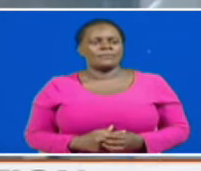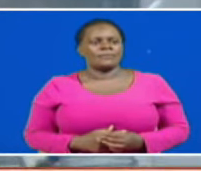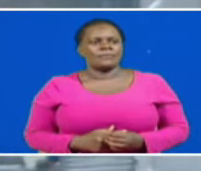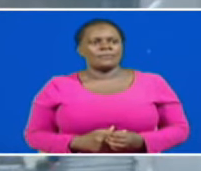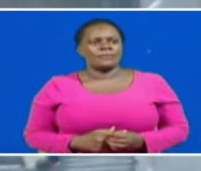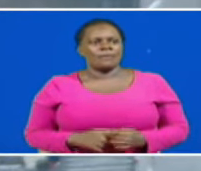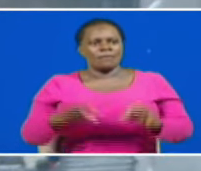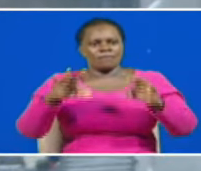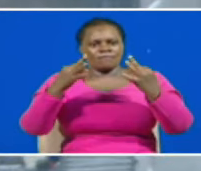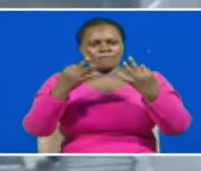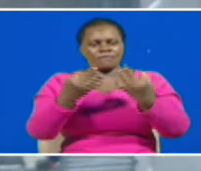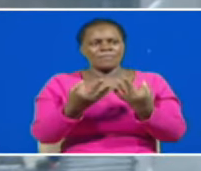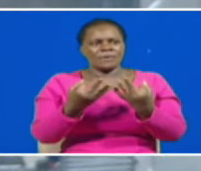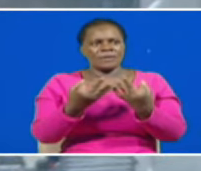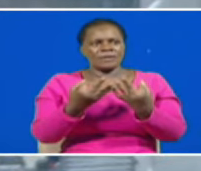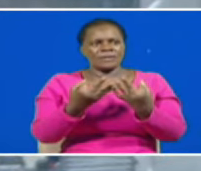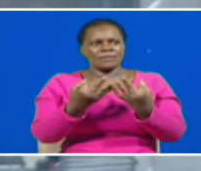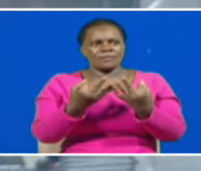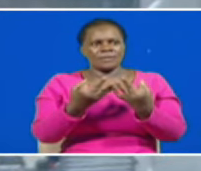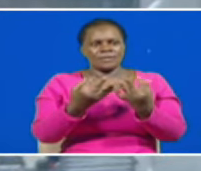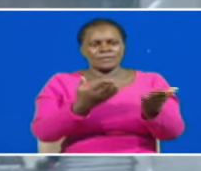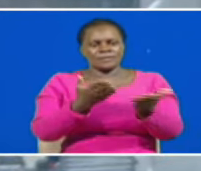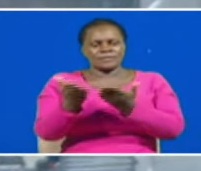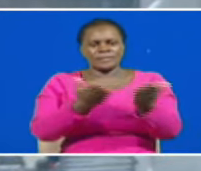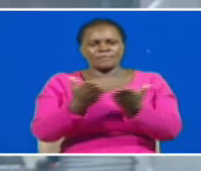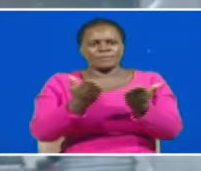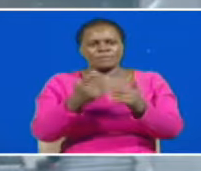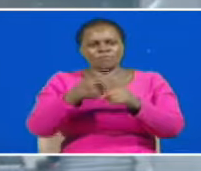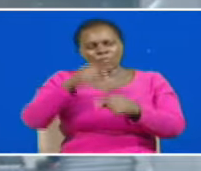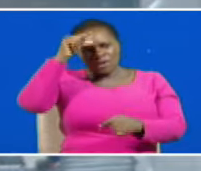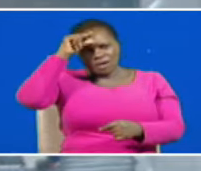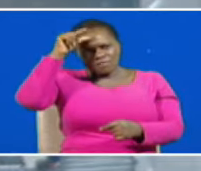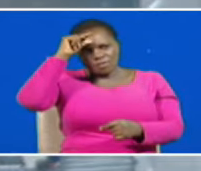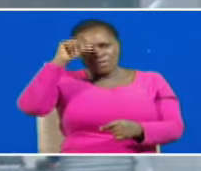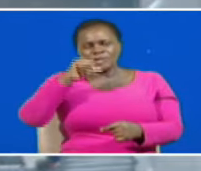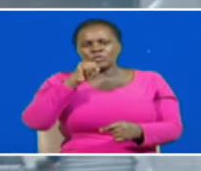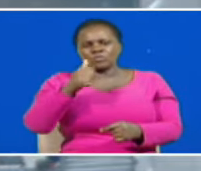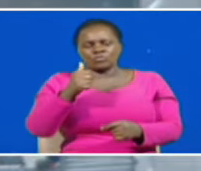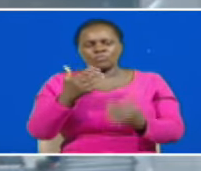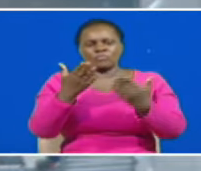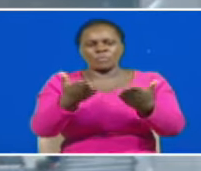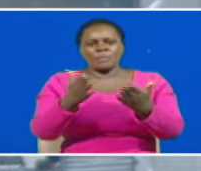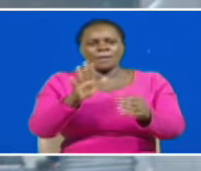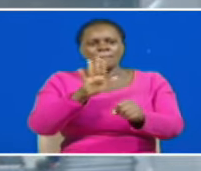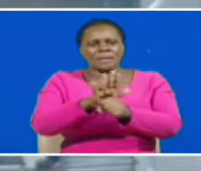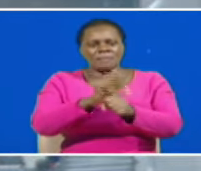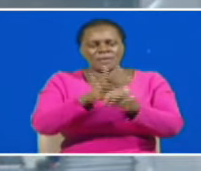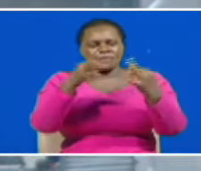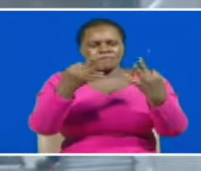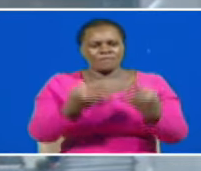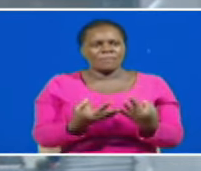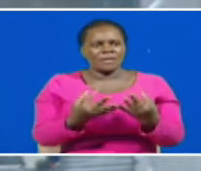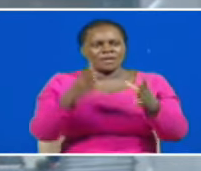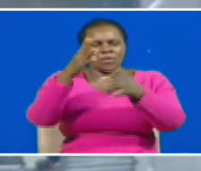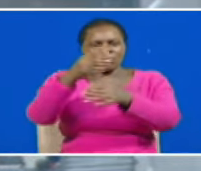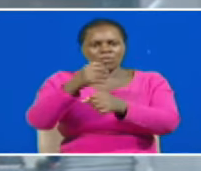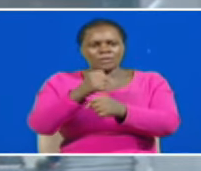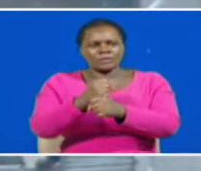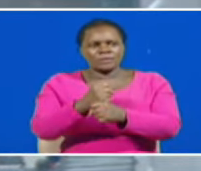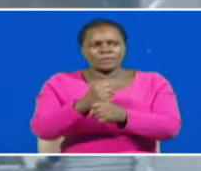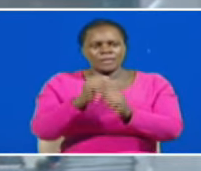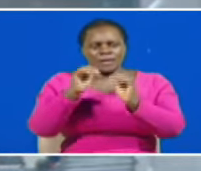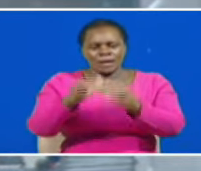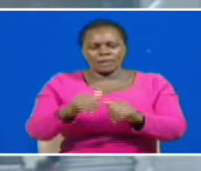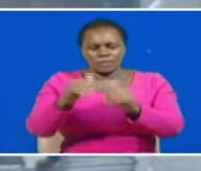And finally, with extension services from government not readily available for many farmers, companies in the